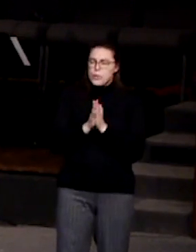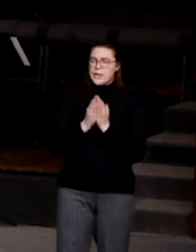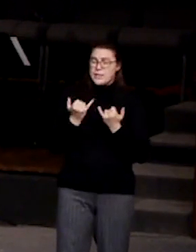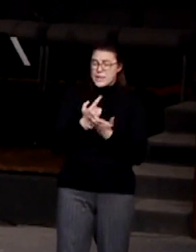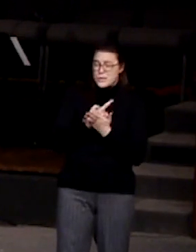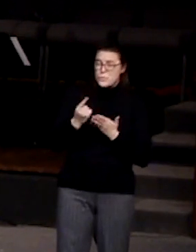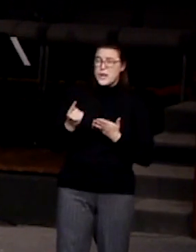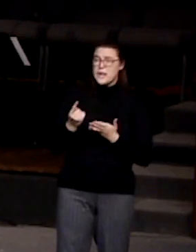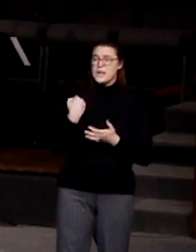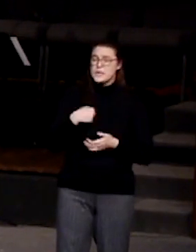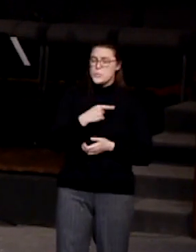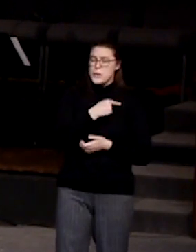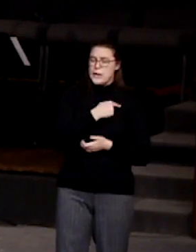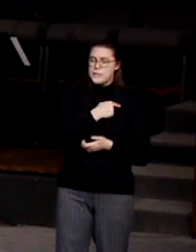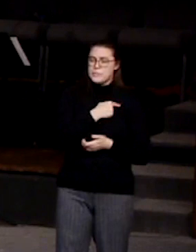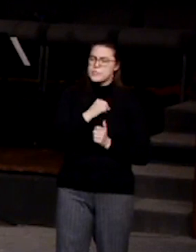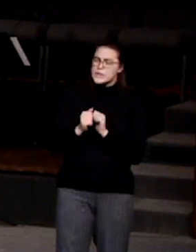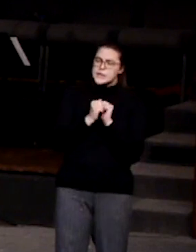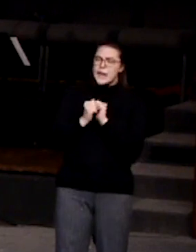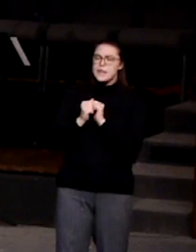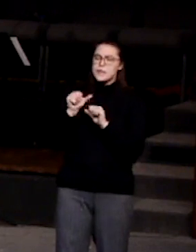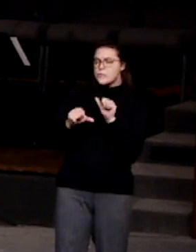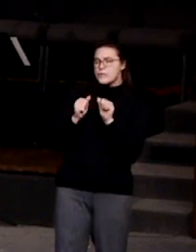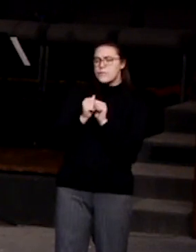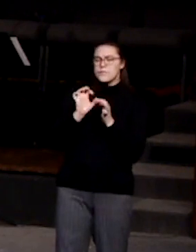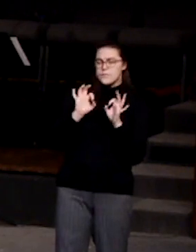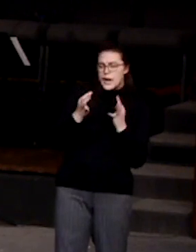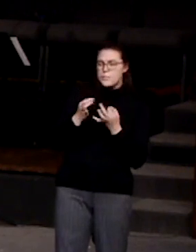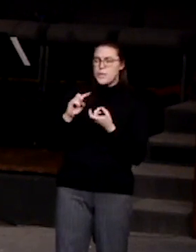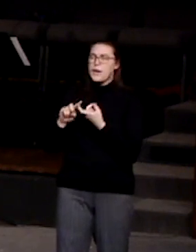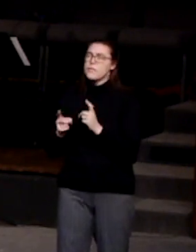week, as we are together with family and friends,